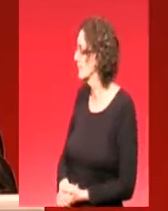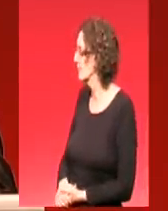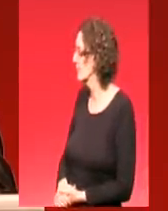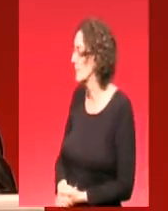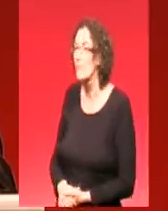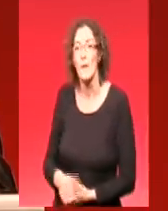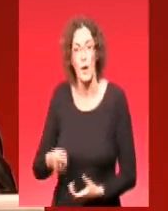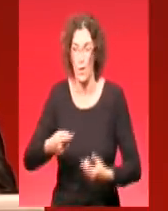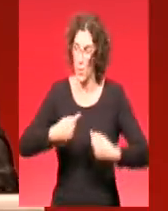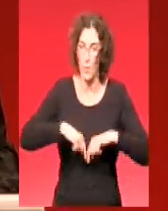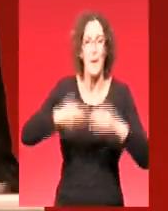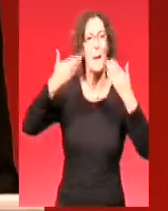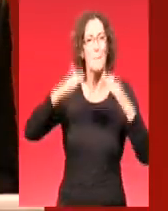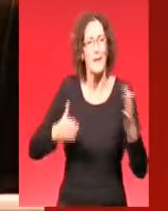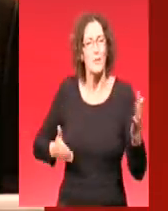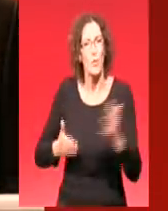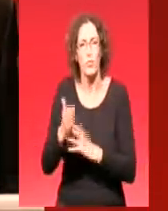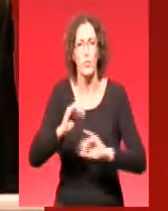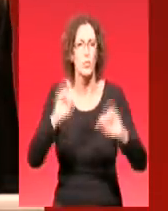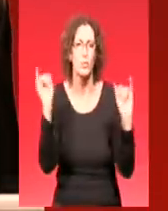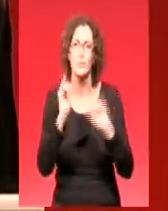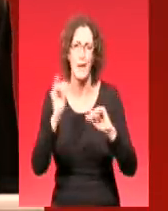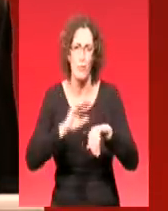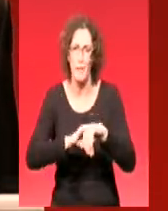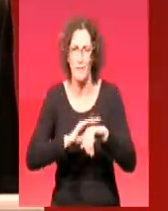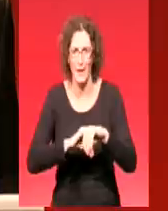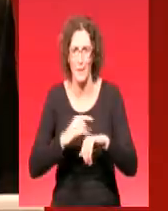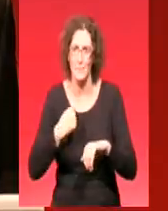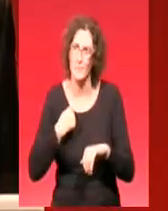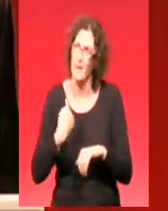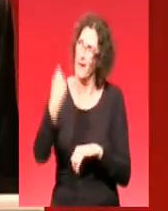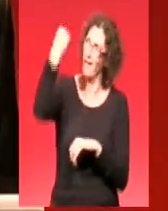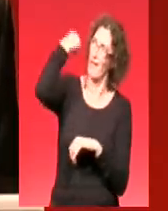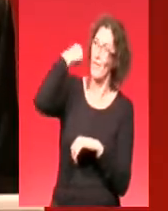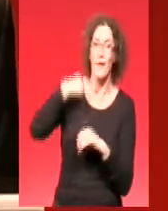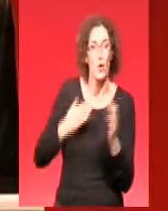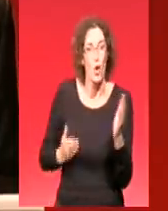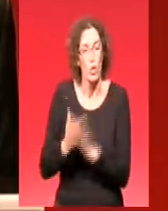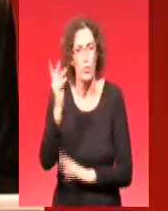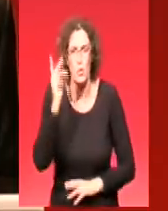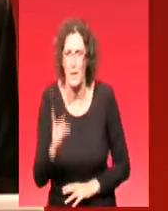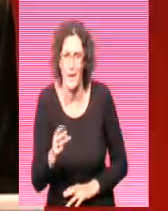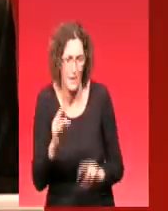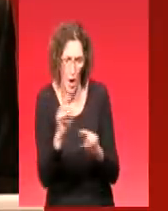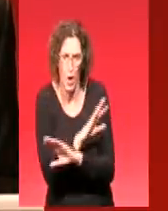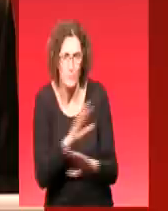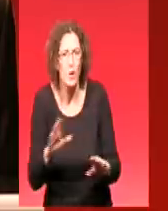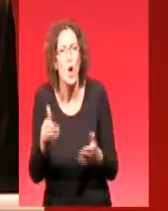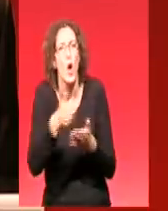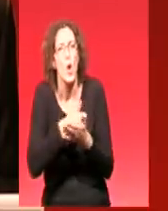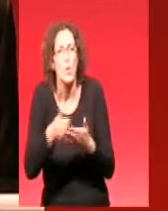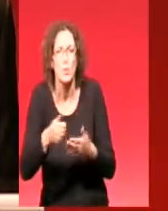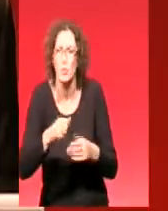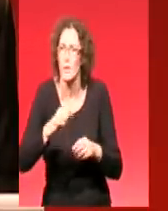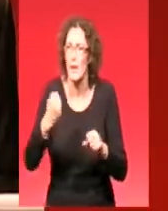extraordinary times, the like of which I really hope no one has to live through again. Decisions that would normally take months were made in hours, and